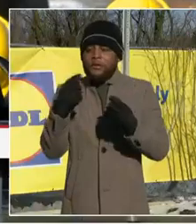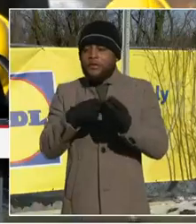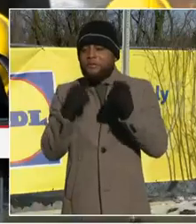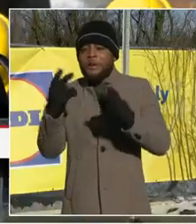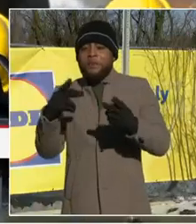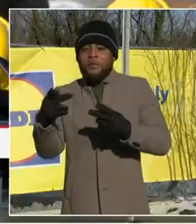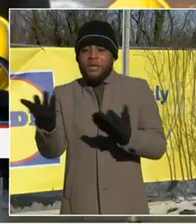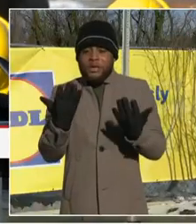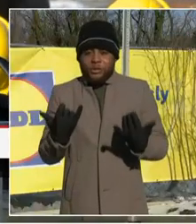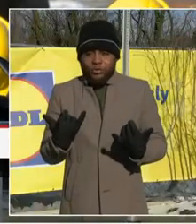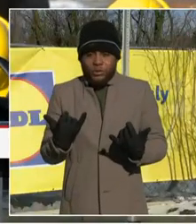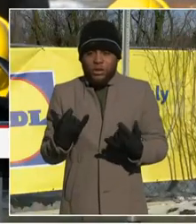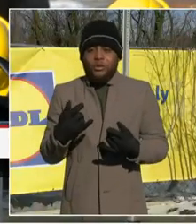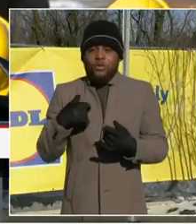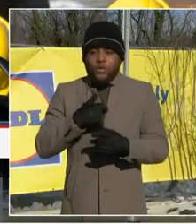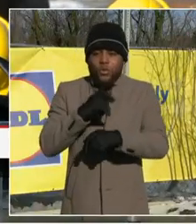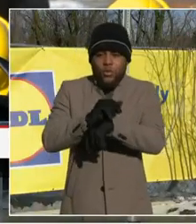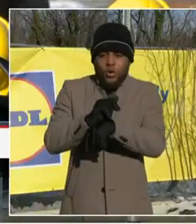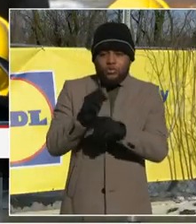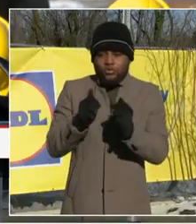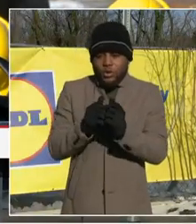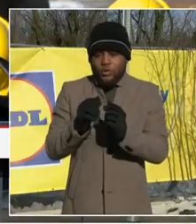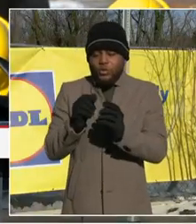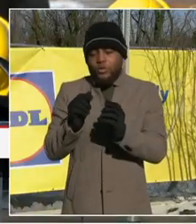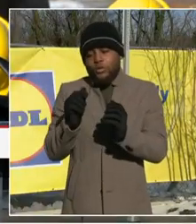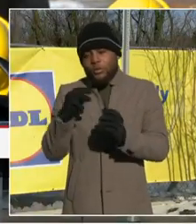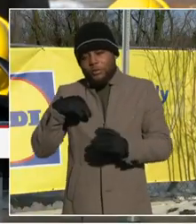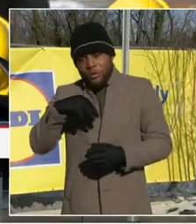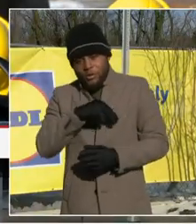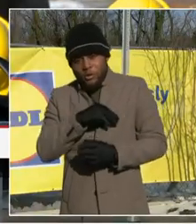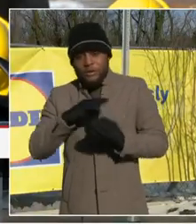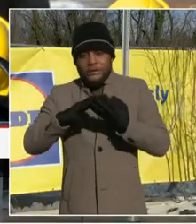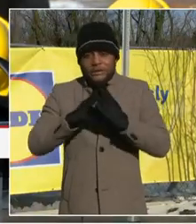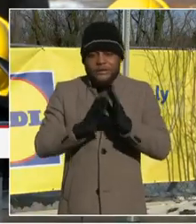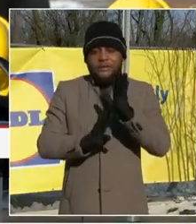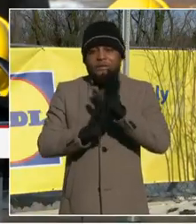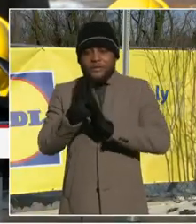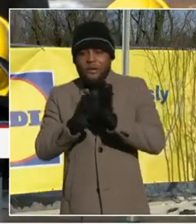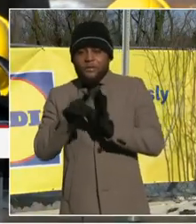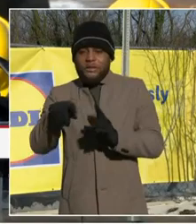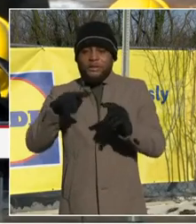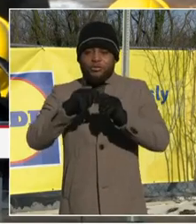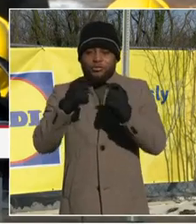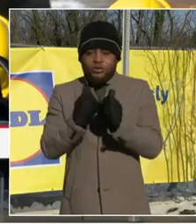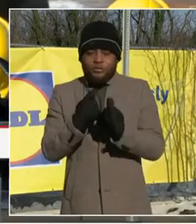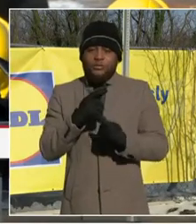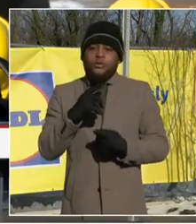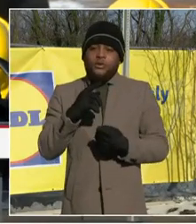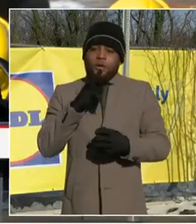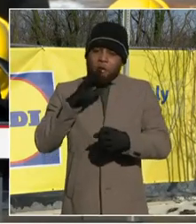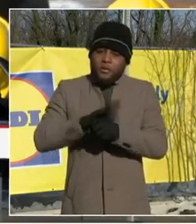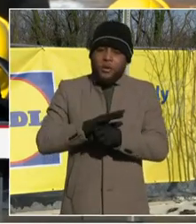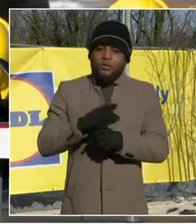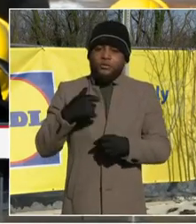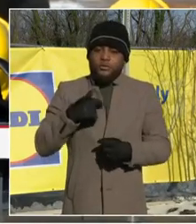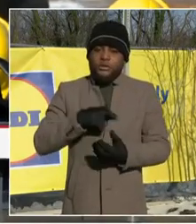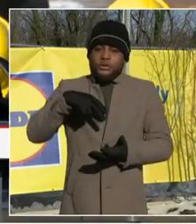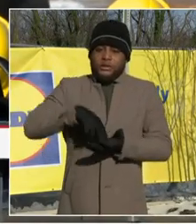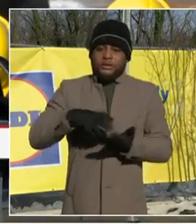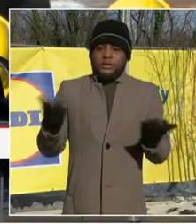have worked with the city and the development team to make sure that we could stand here today and celebrate this